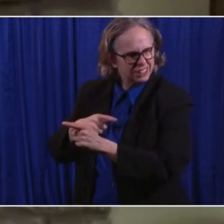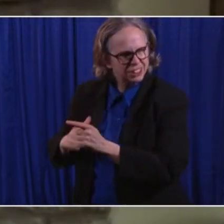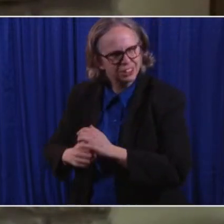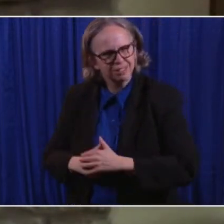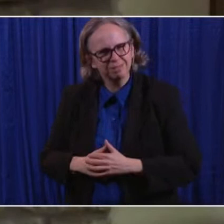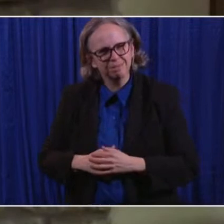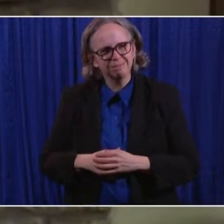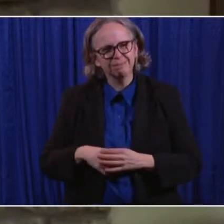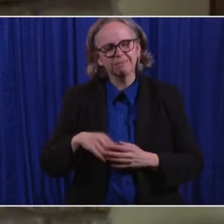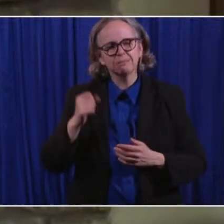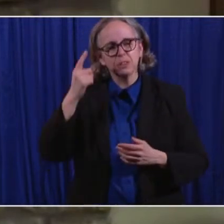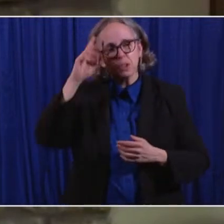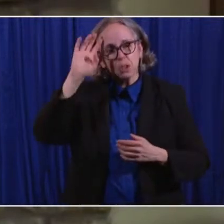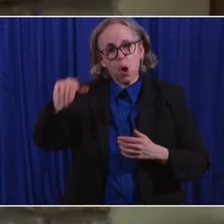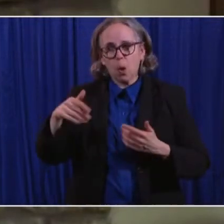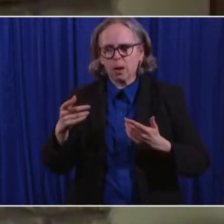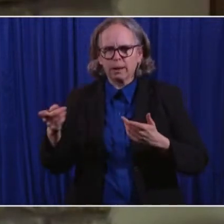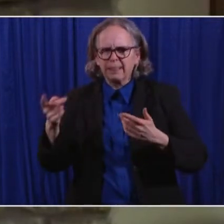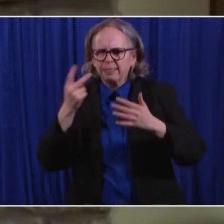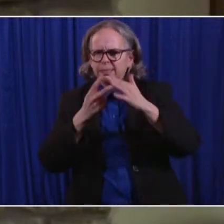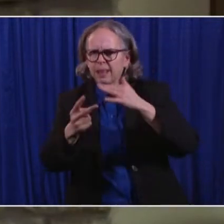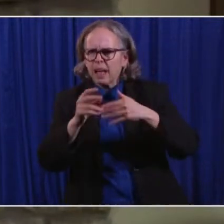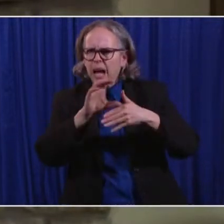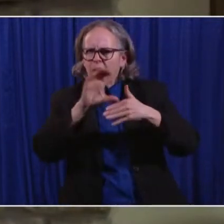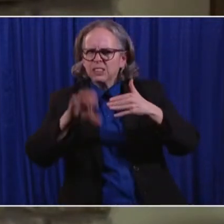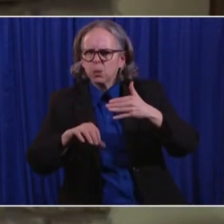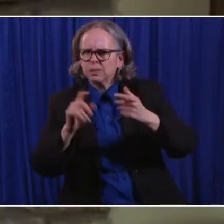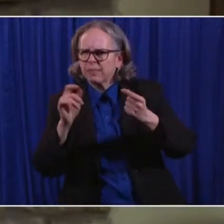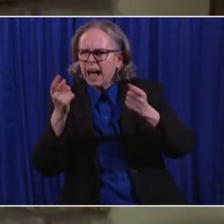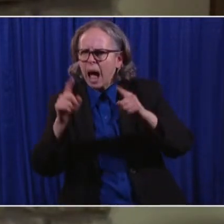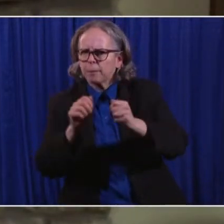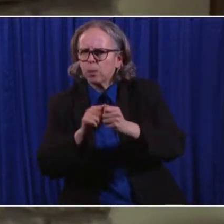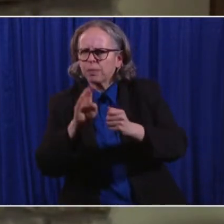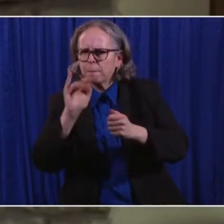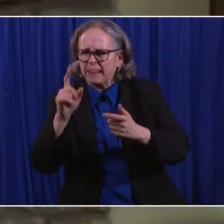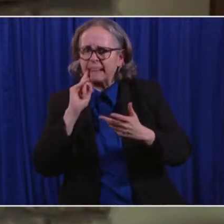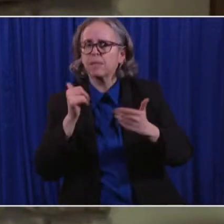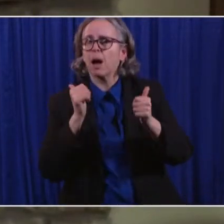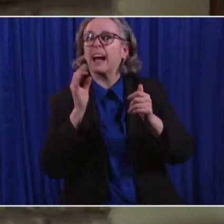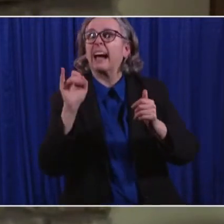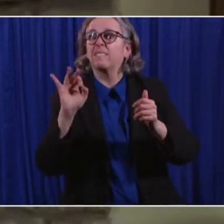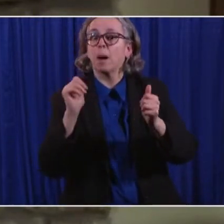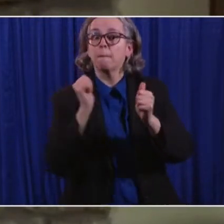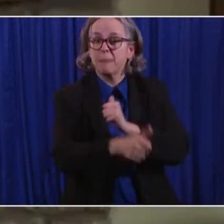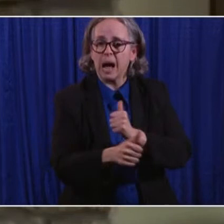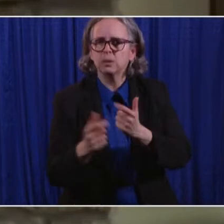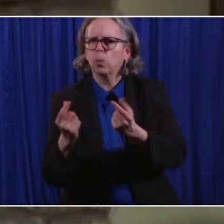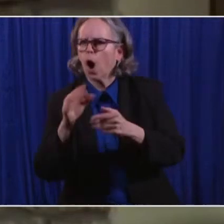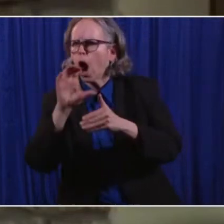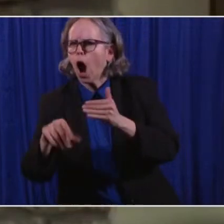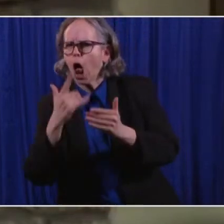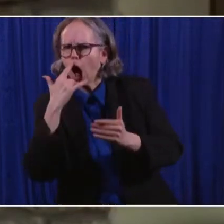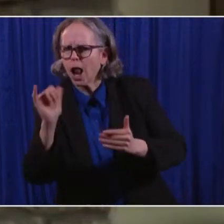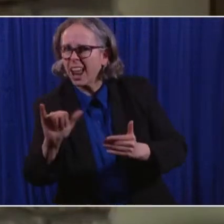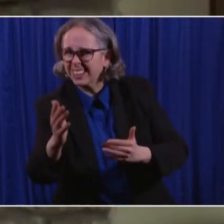bill. And I remain convinced that many members of the General